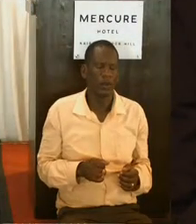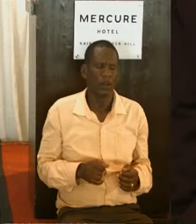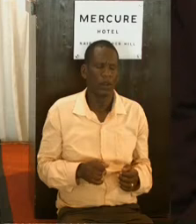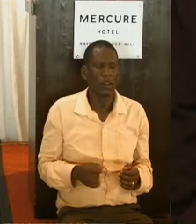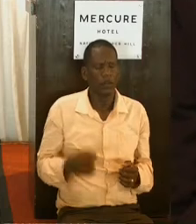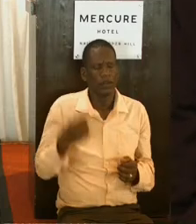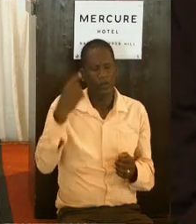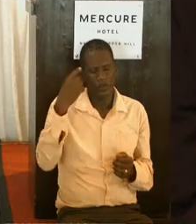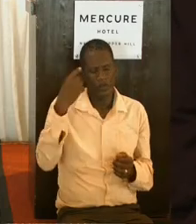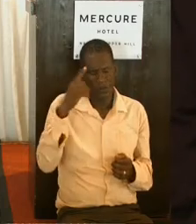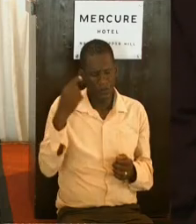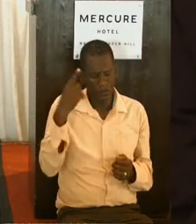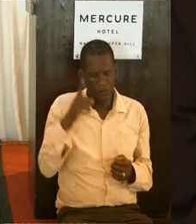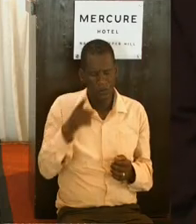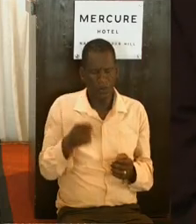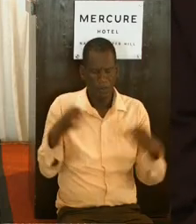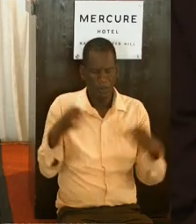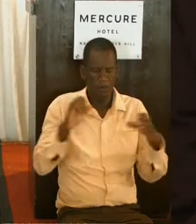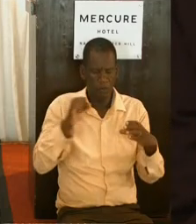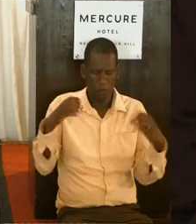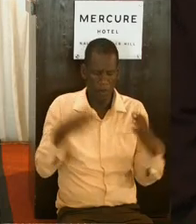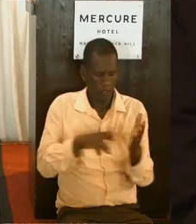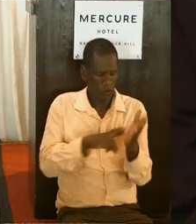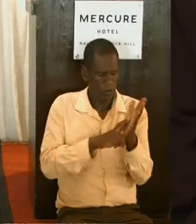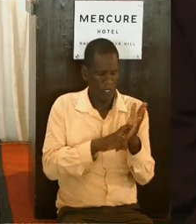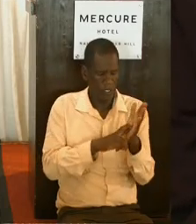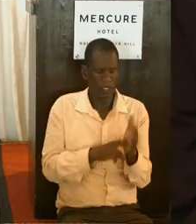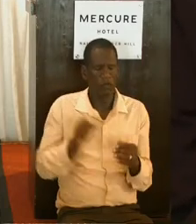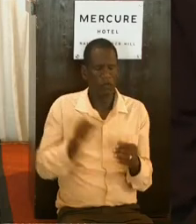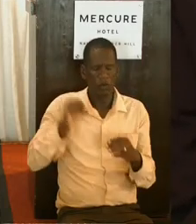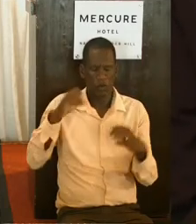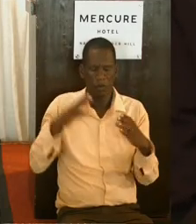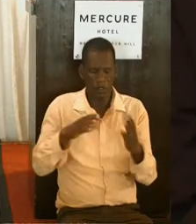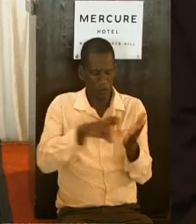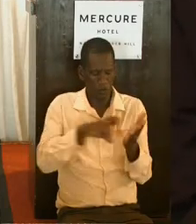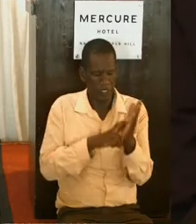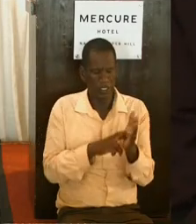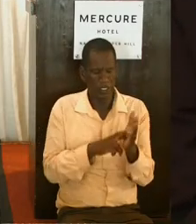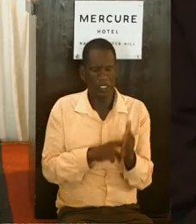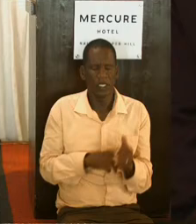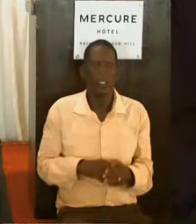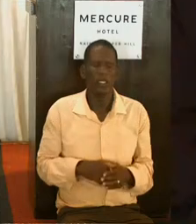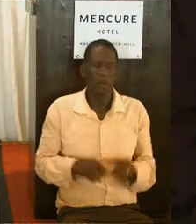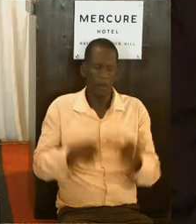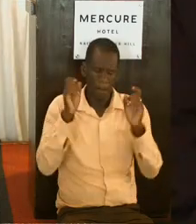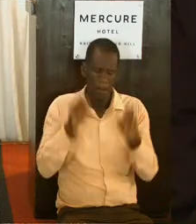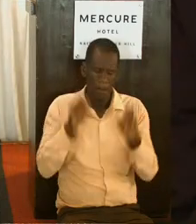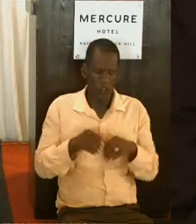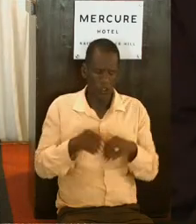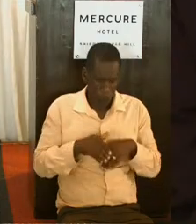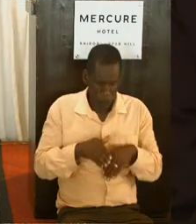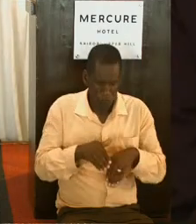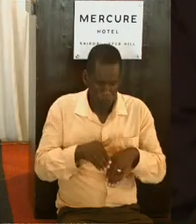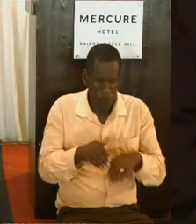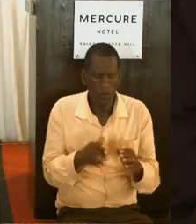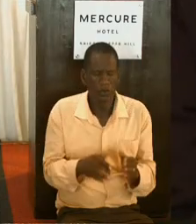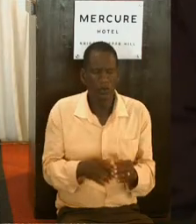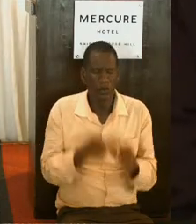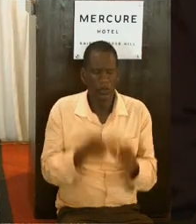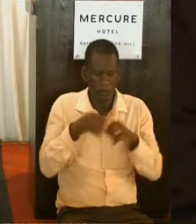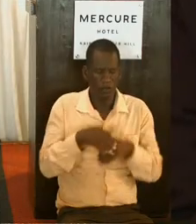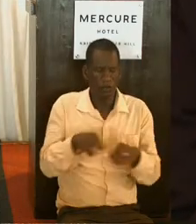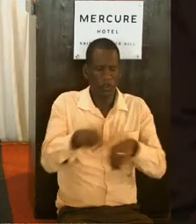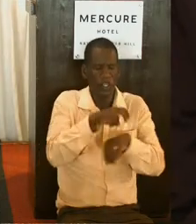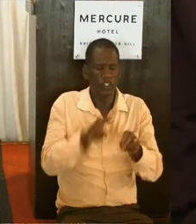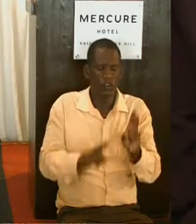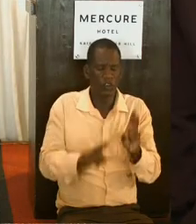for a party to be registered it has to comply with the